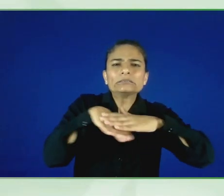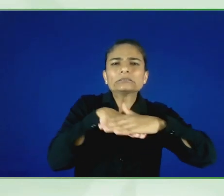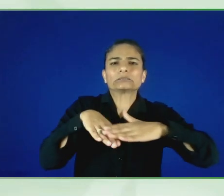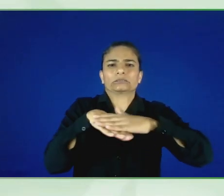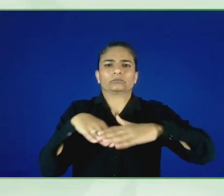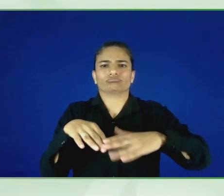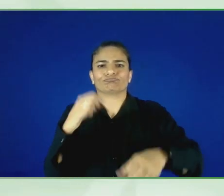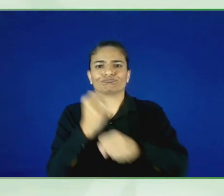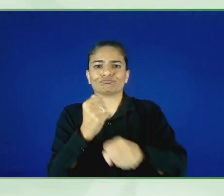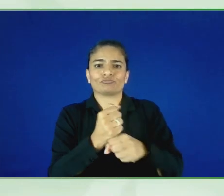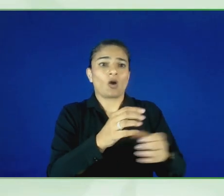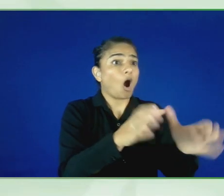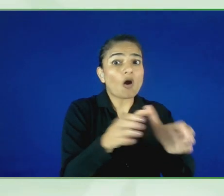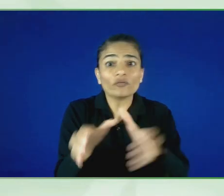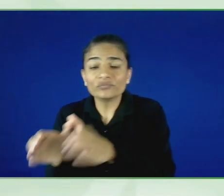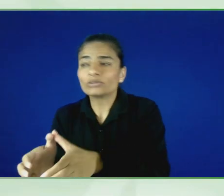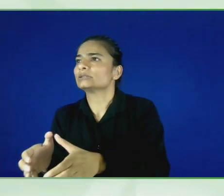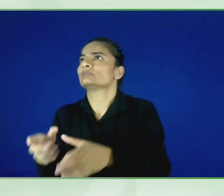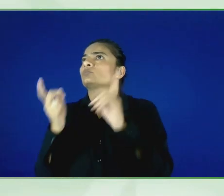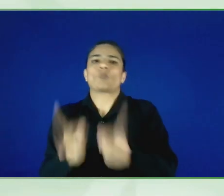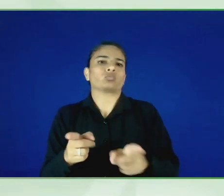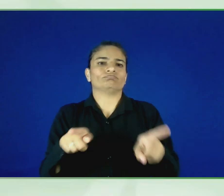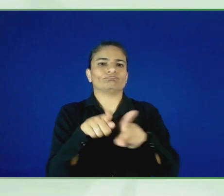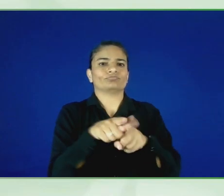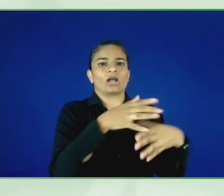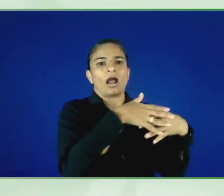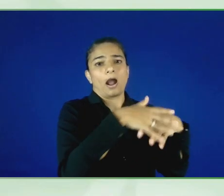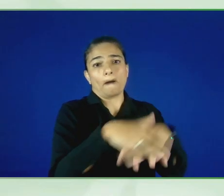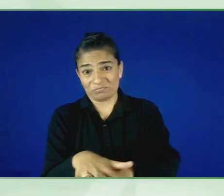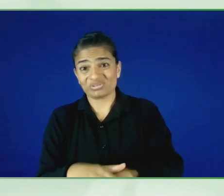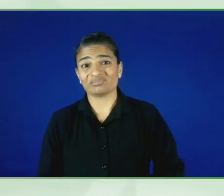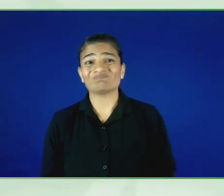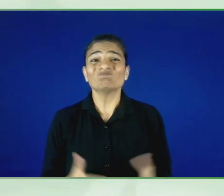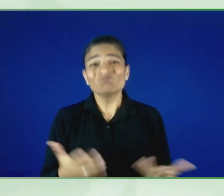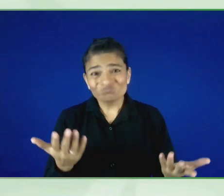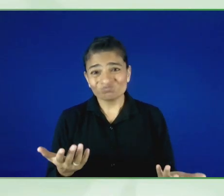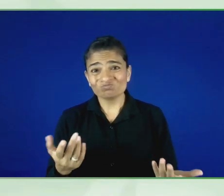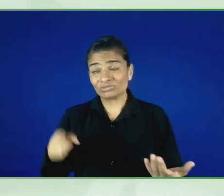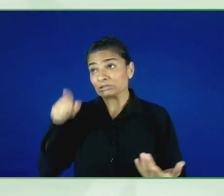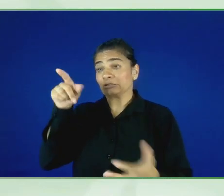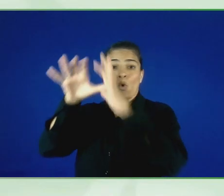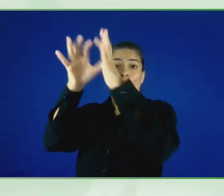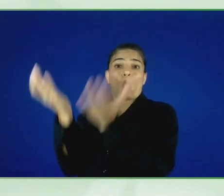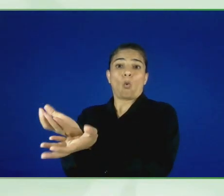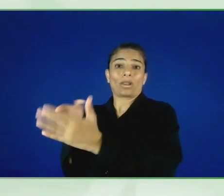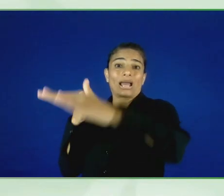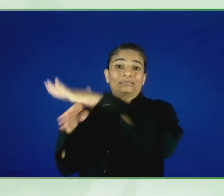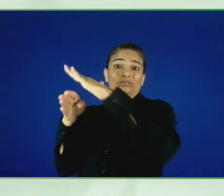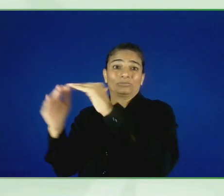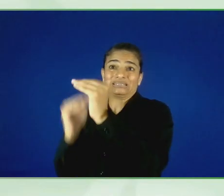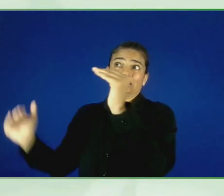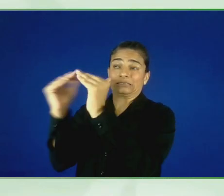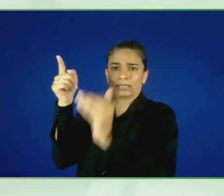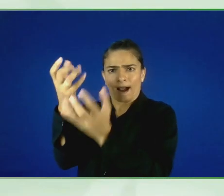Of course, with the global accessibility standard, we have practical and functional guidance on how to make